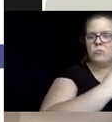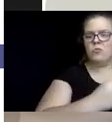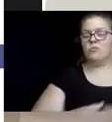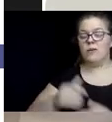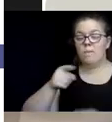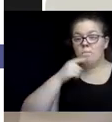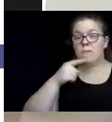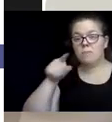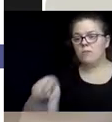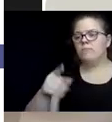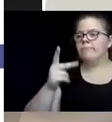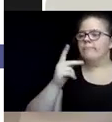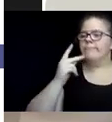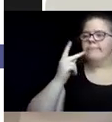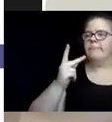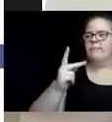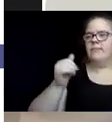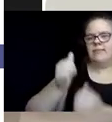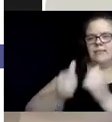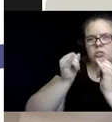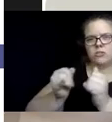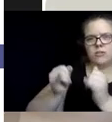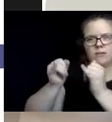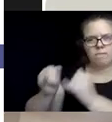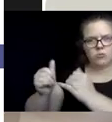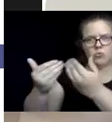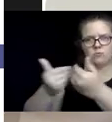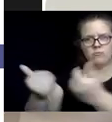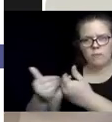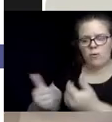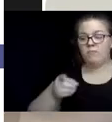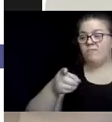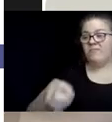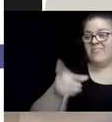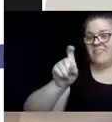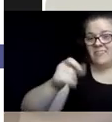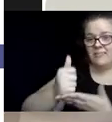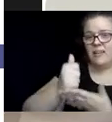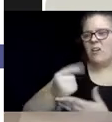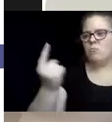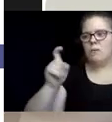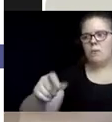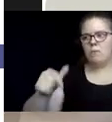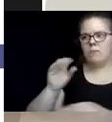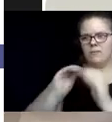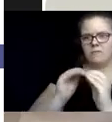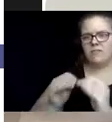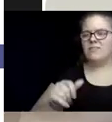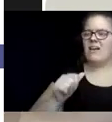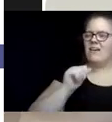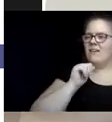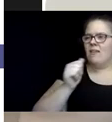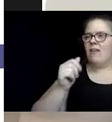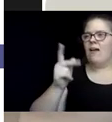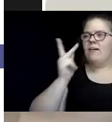at an individual at a time. That person needs help and somebody needs to fix it. They don't tend to see it as a societal